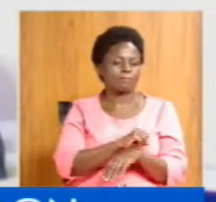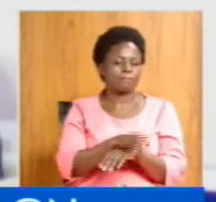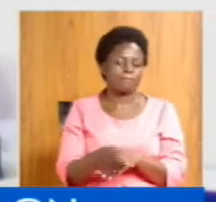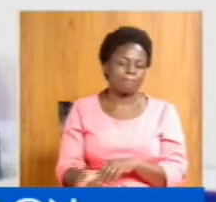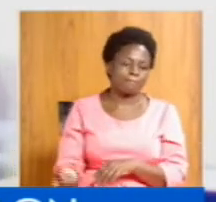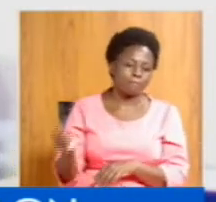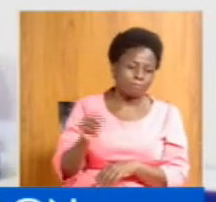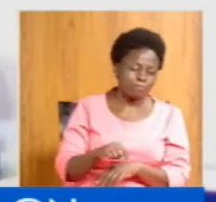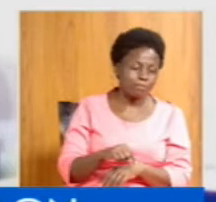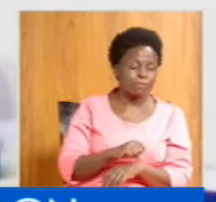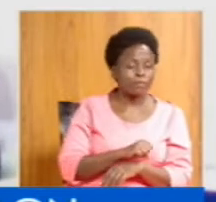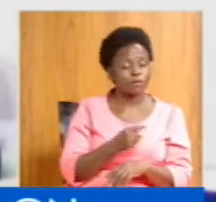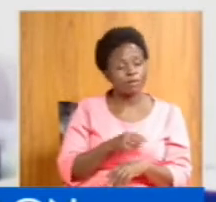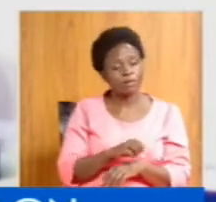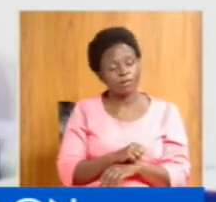we've talked about COVID